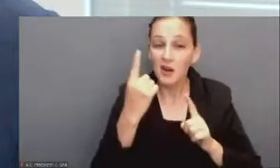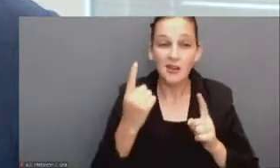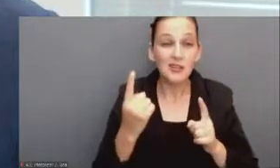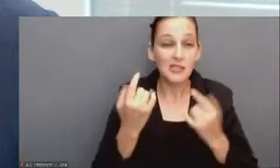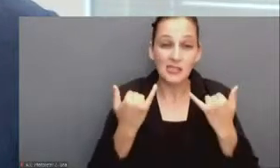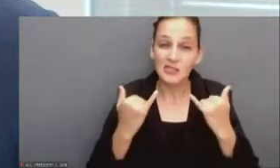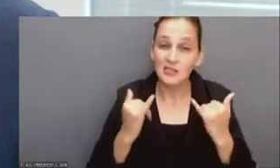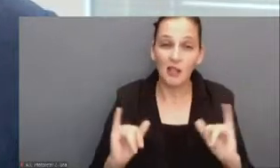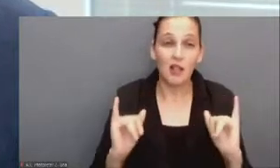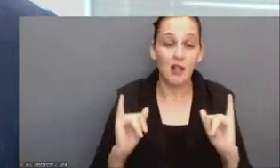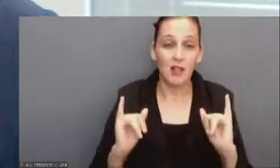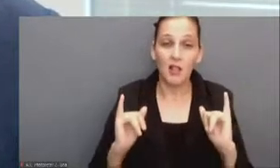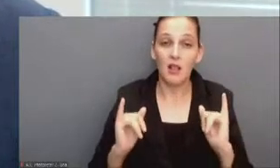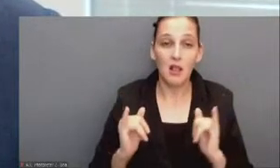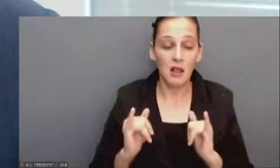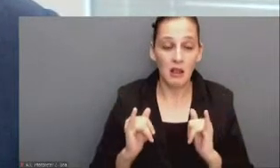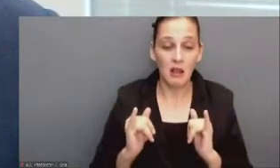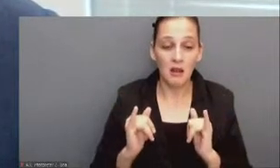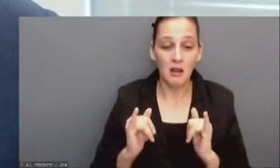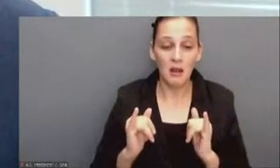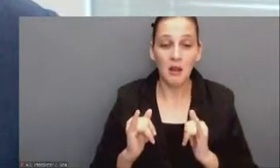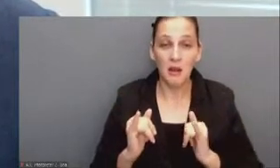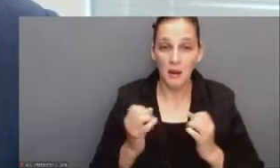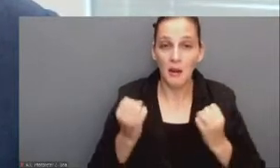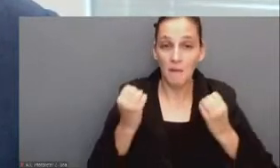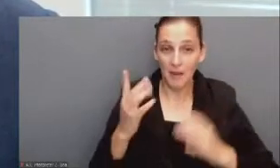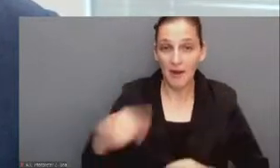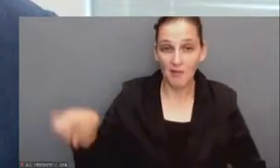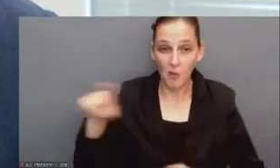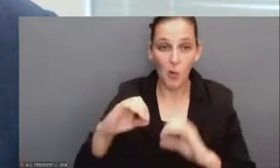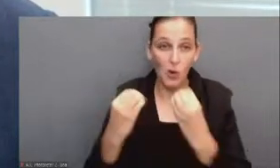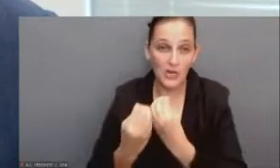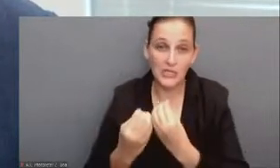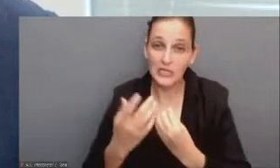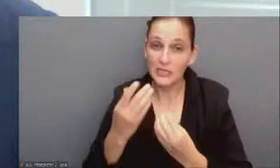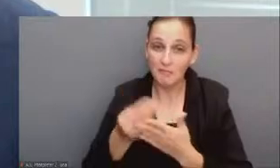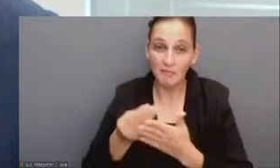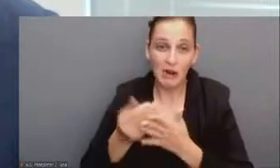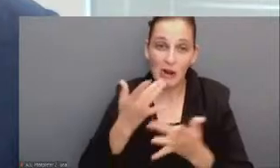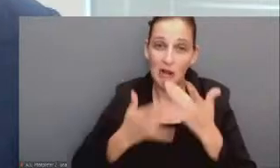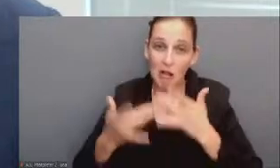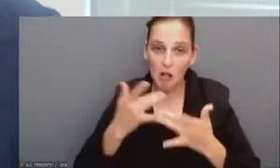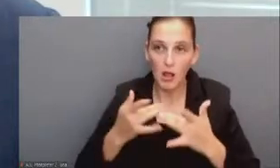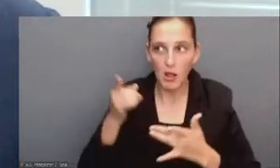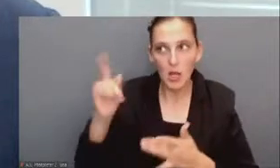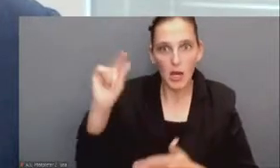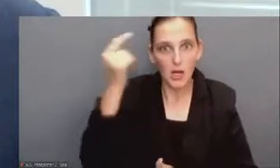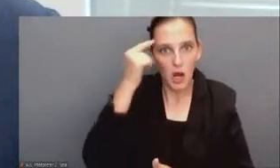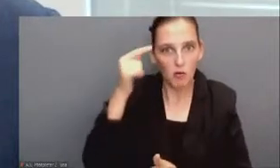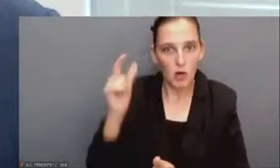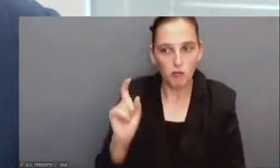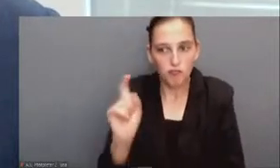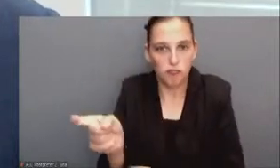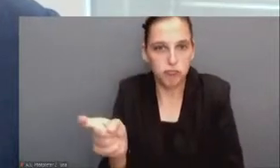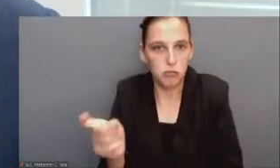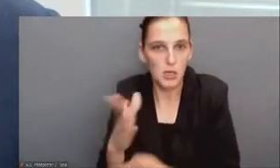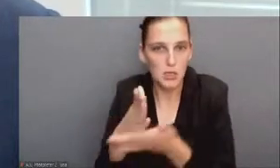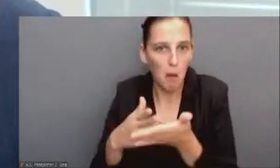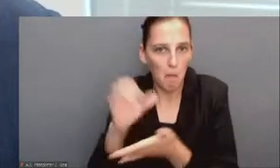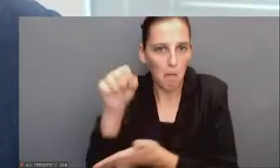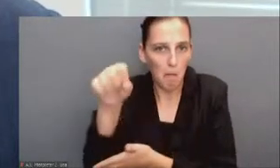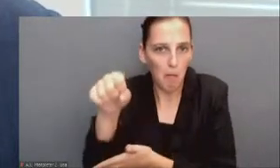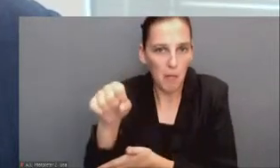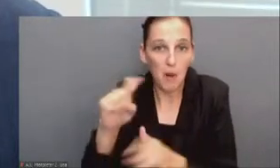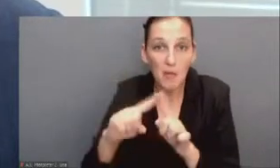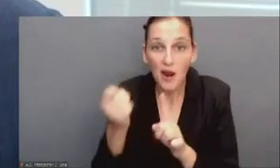organizations are in dire financial straits. Even though they received funding, because of the magnitude